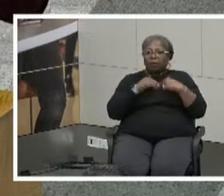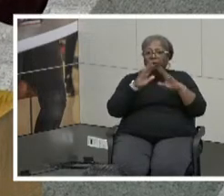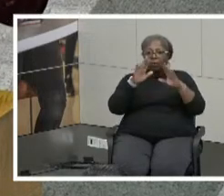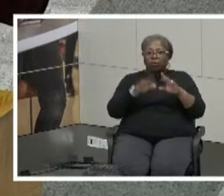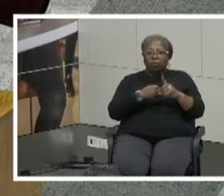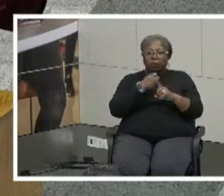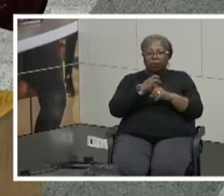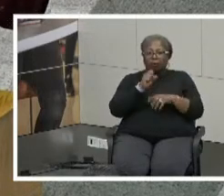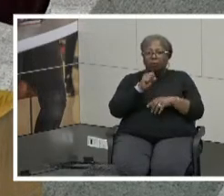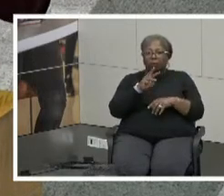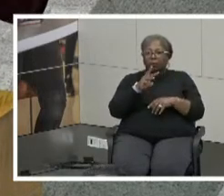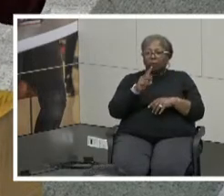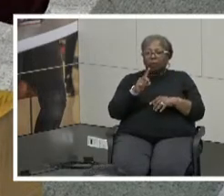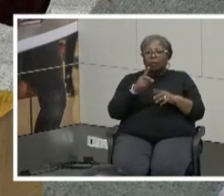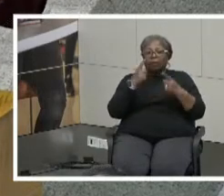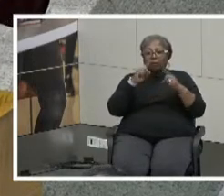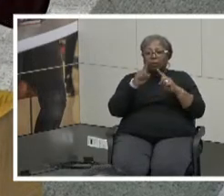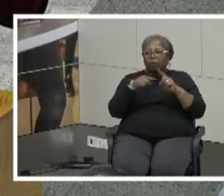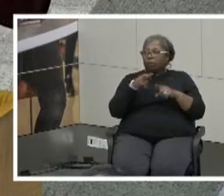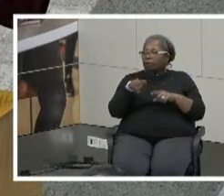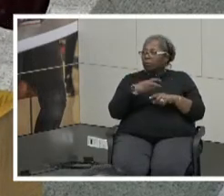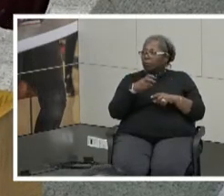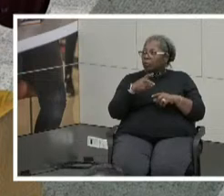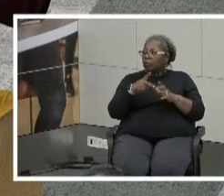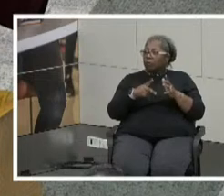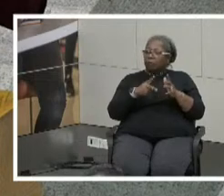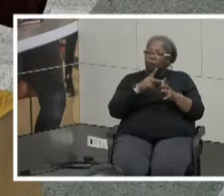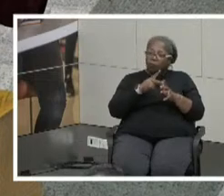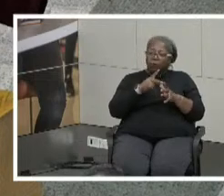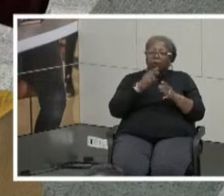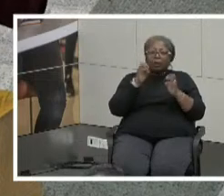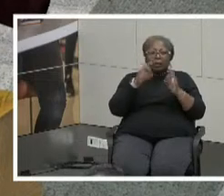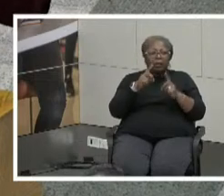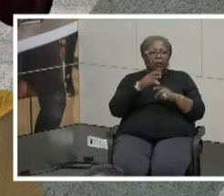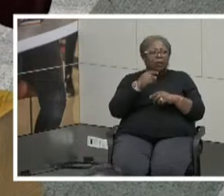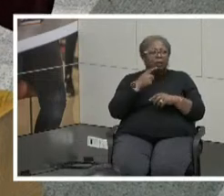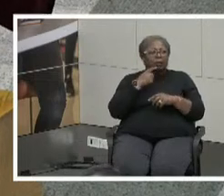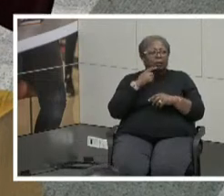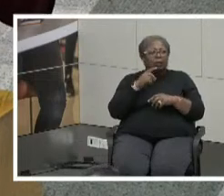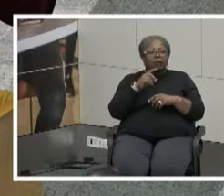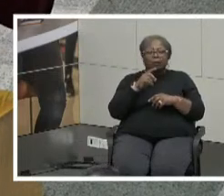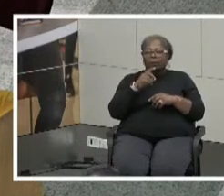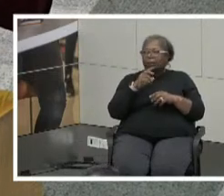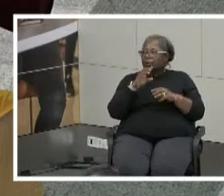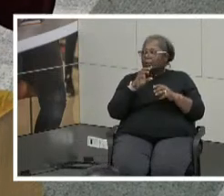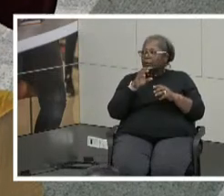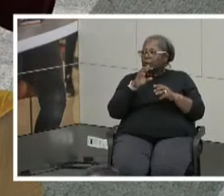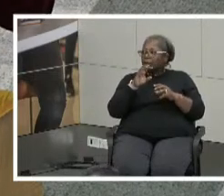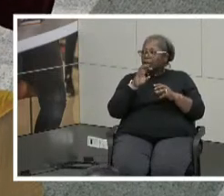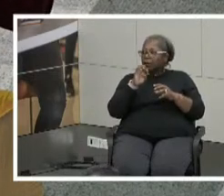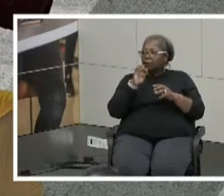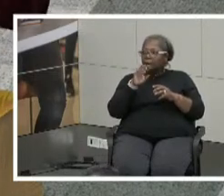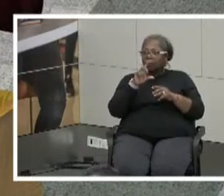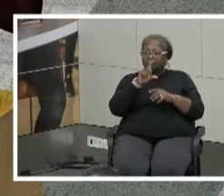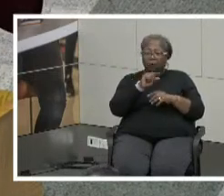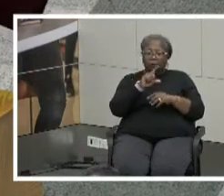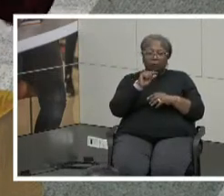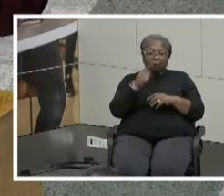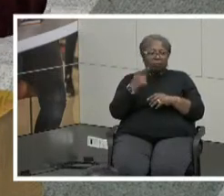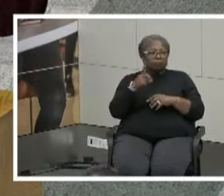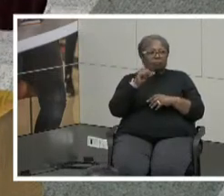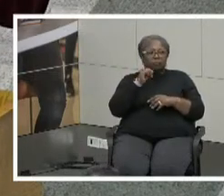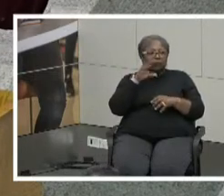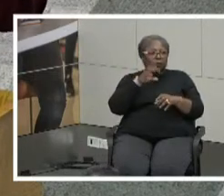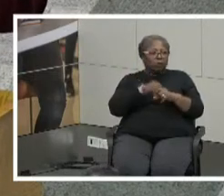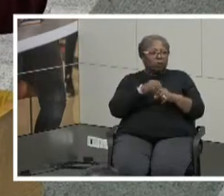on swd success when transitioning to post-secondary education and sites lindsten gari Etc 2021 does not